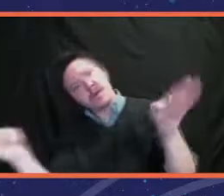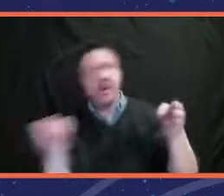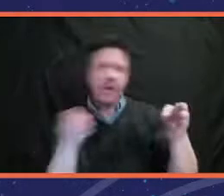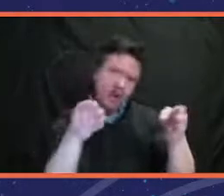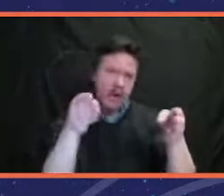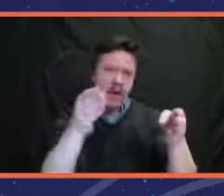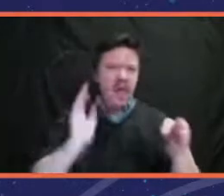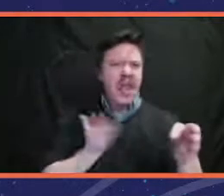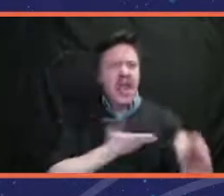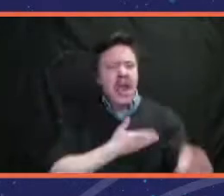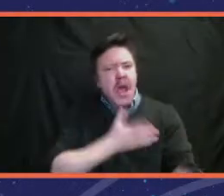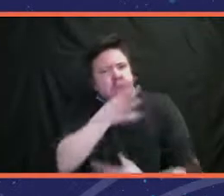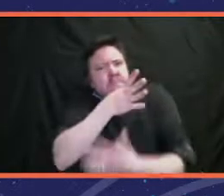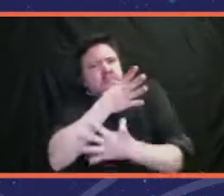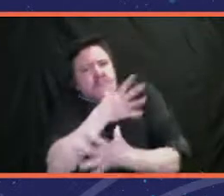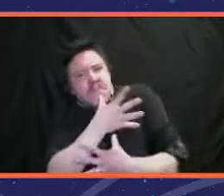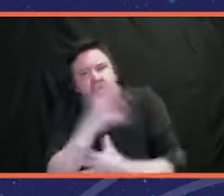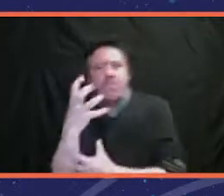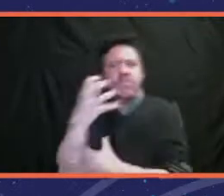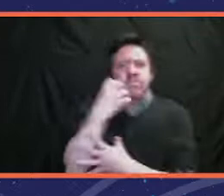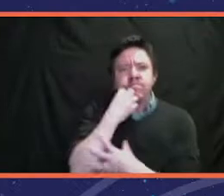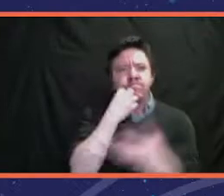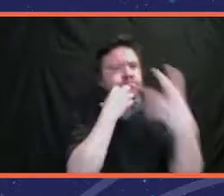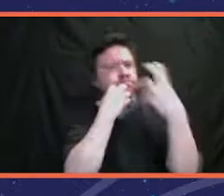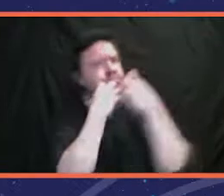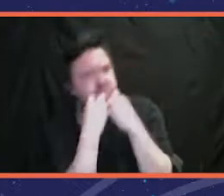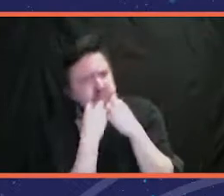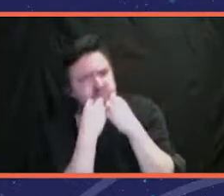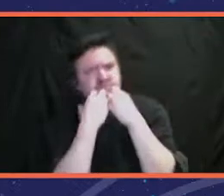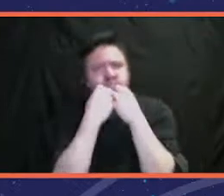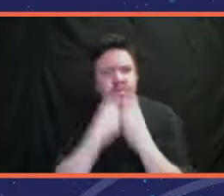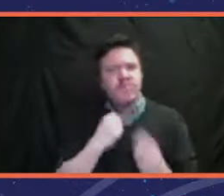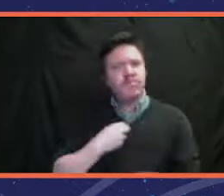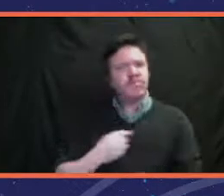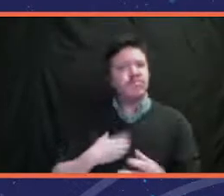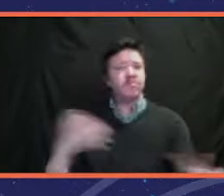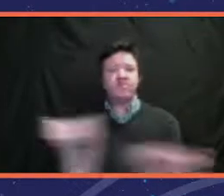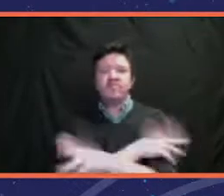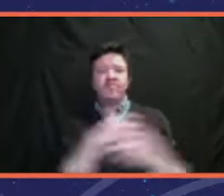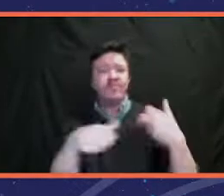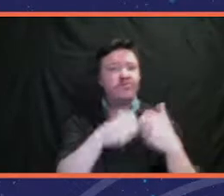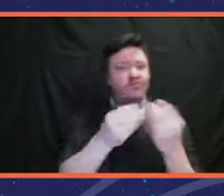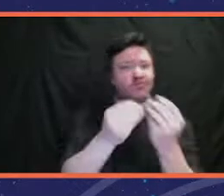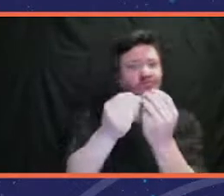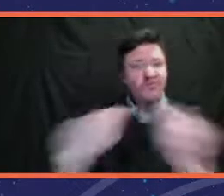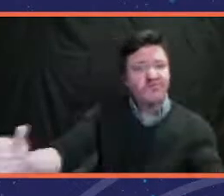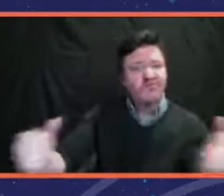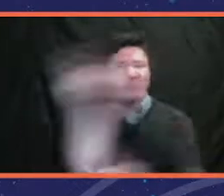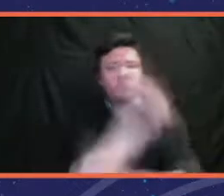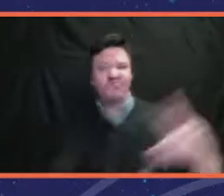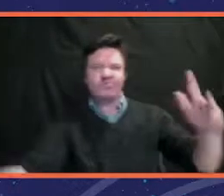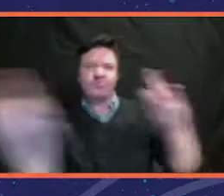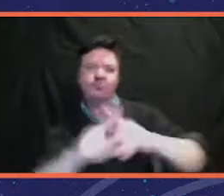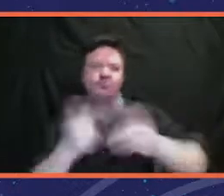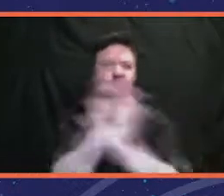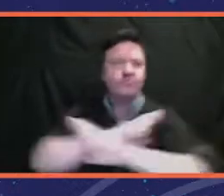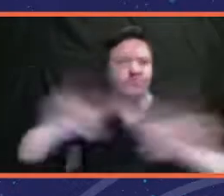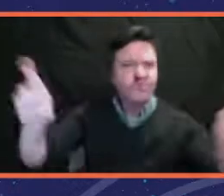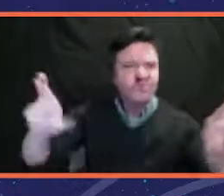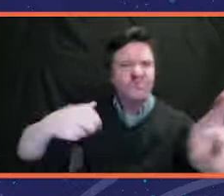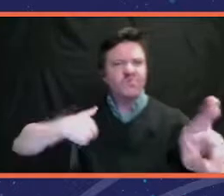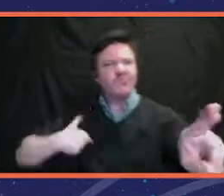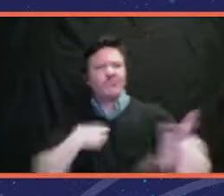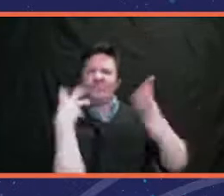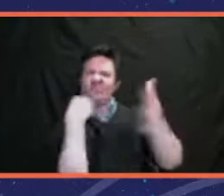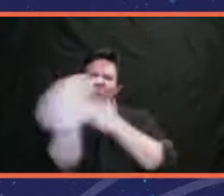about. These guys are stacked in. So what? Ain't a problem we can't solve. It's time to show up. Time to rise. We've seen the fall.